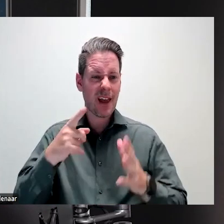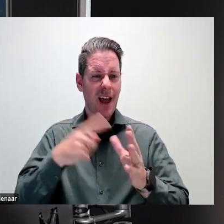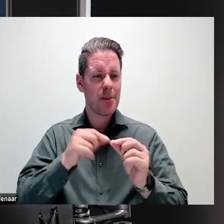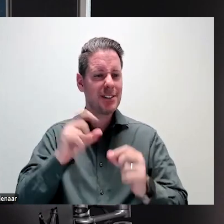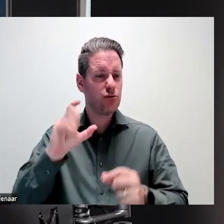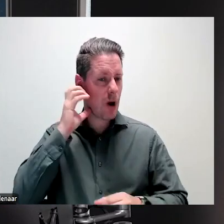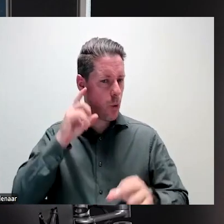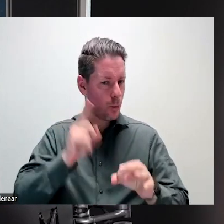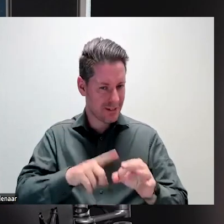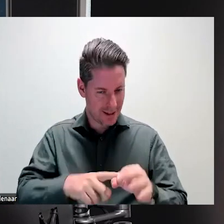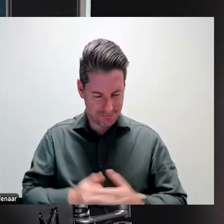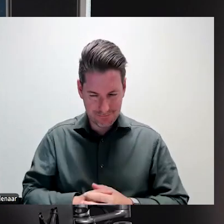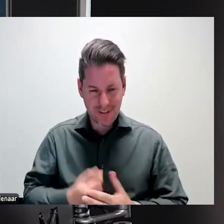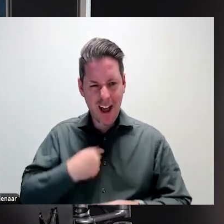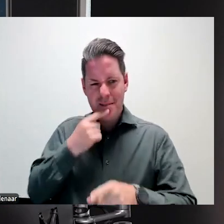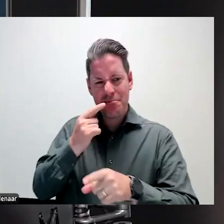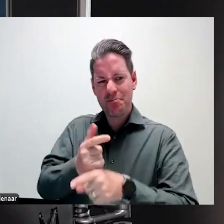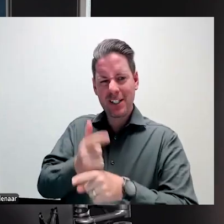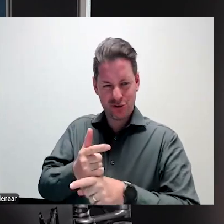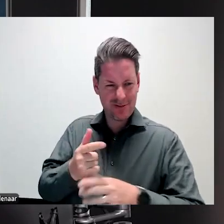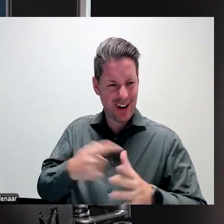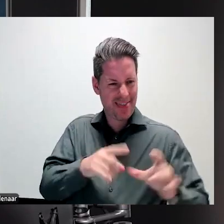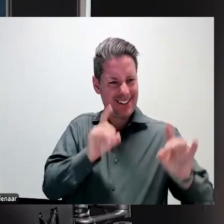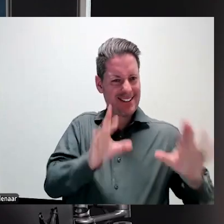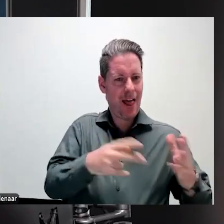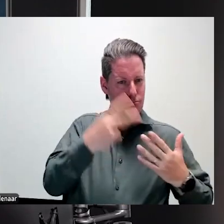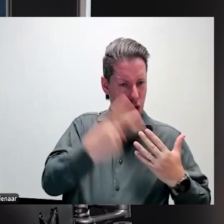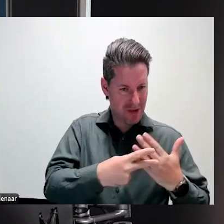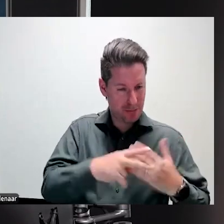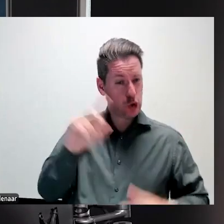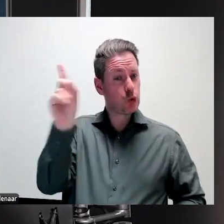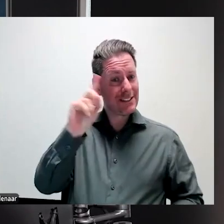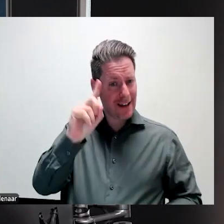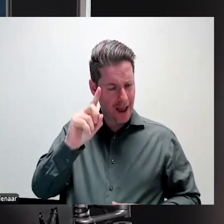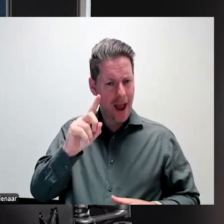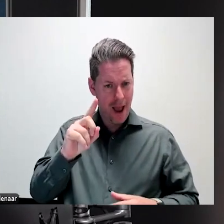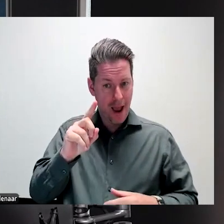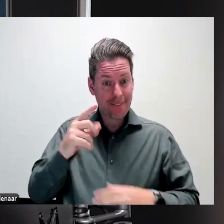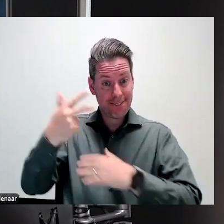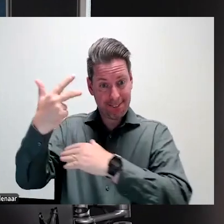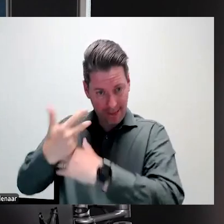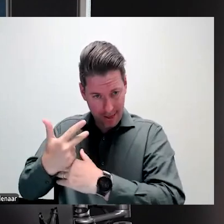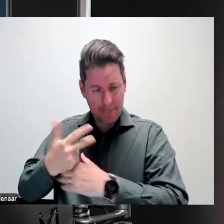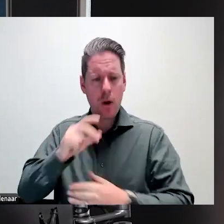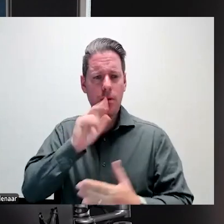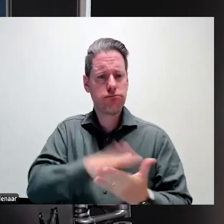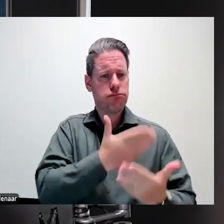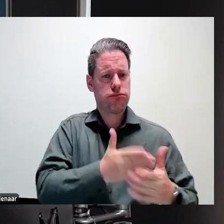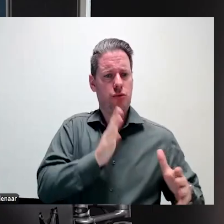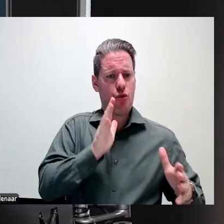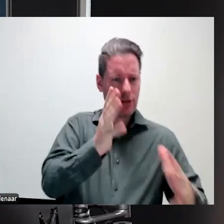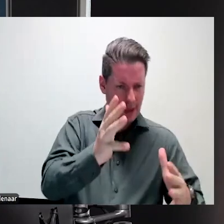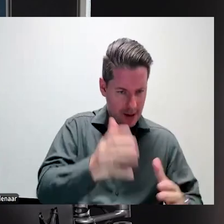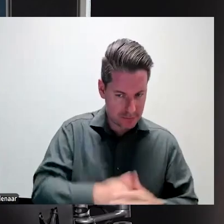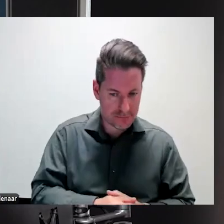mentioned at the top of the program, today's program is being filmed and is being interpreted into Auslan and will be shared on the